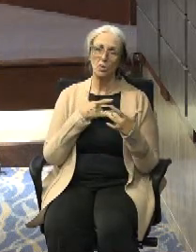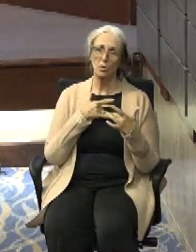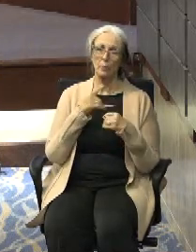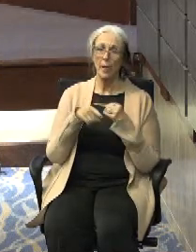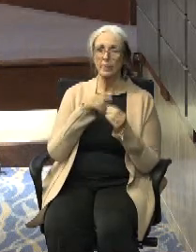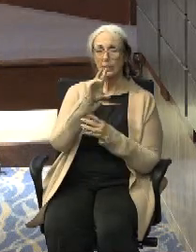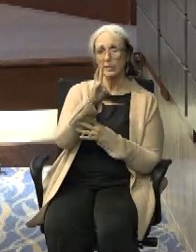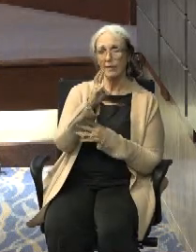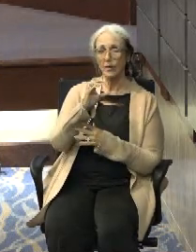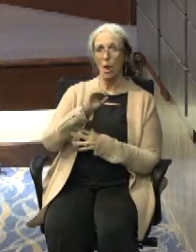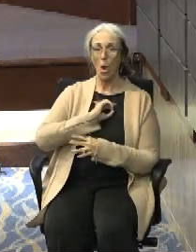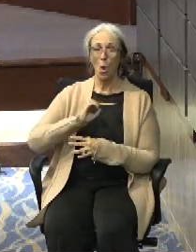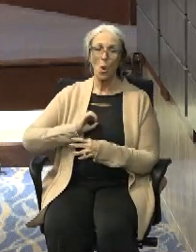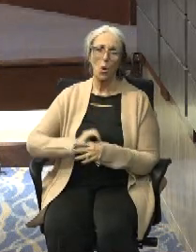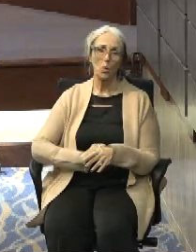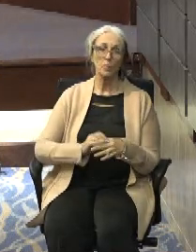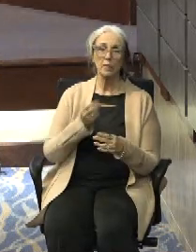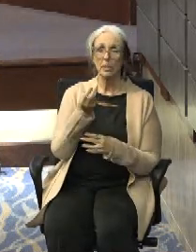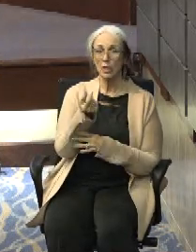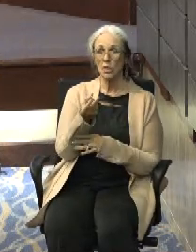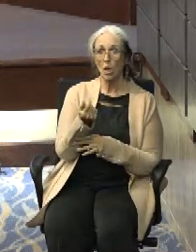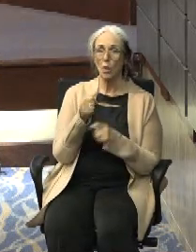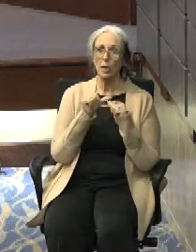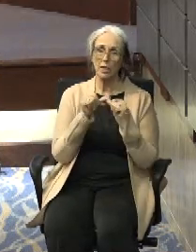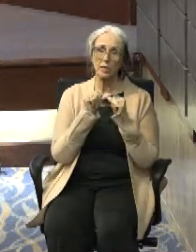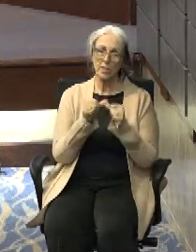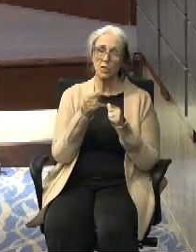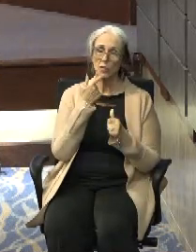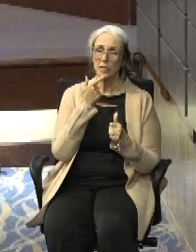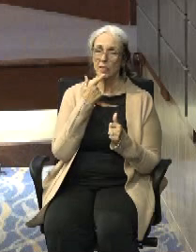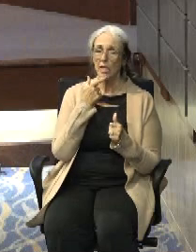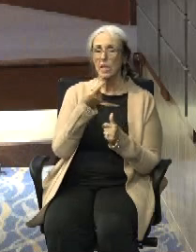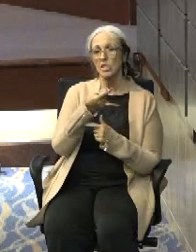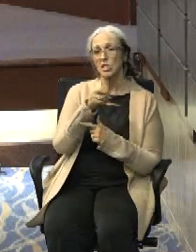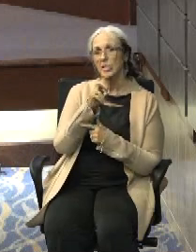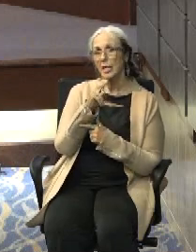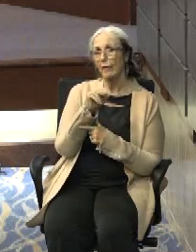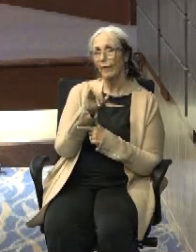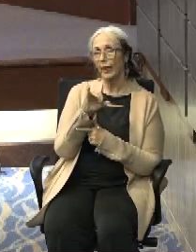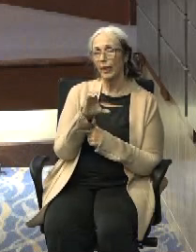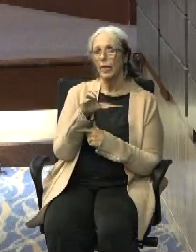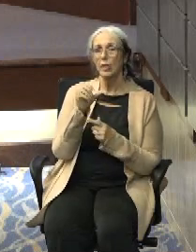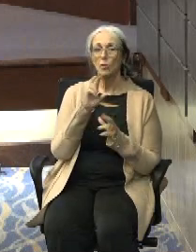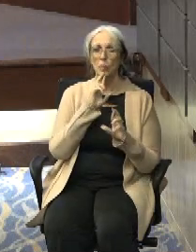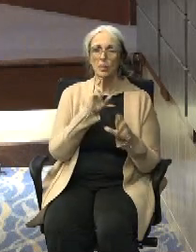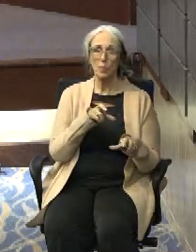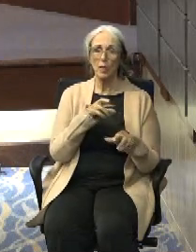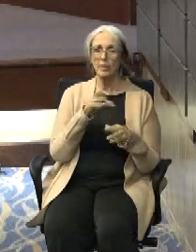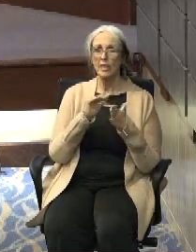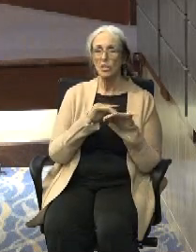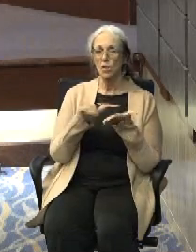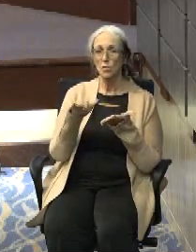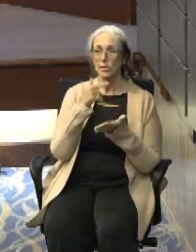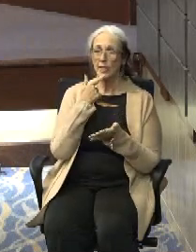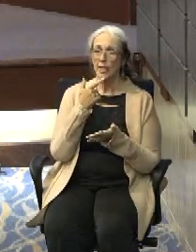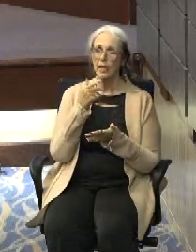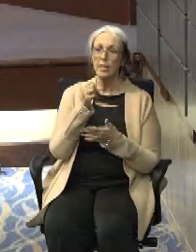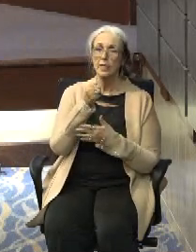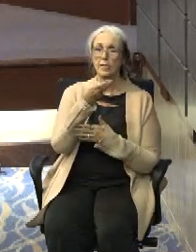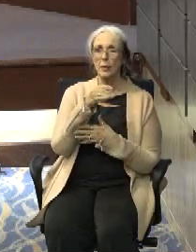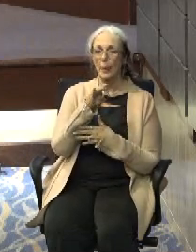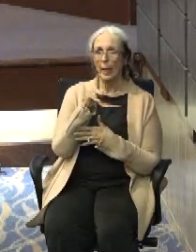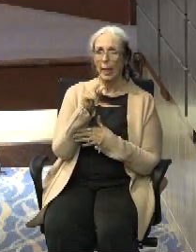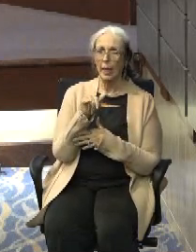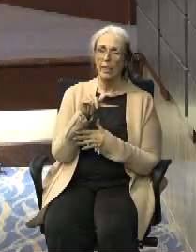the dog and the misinformation given to the media and continued to state that it was a generic response. The chief excused it away by saying that Ms. Shipley